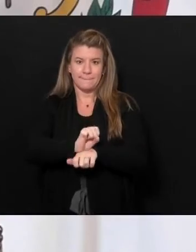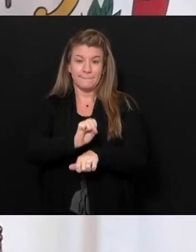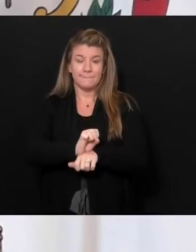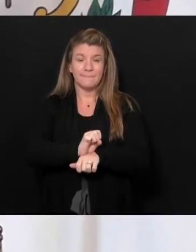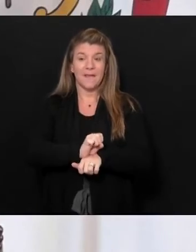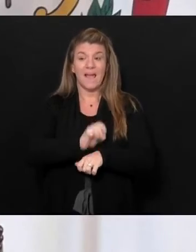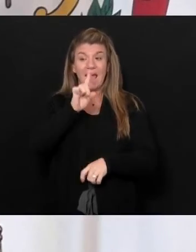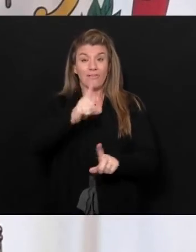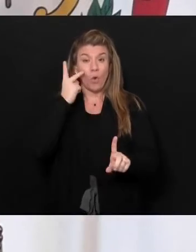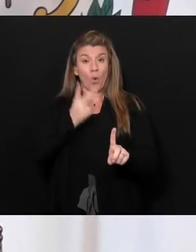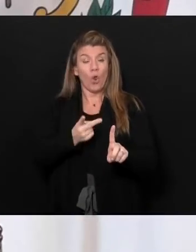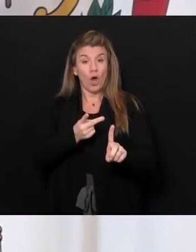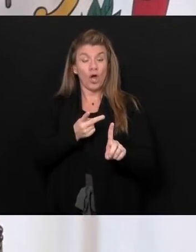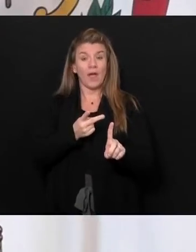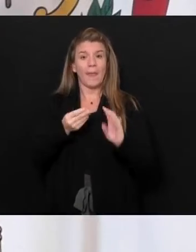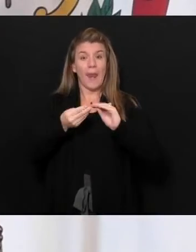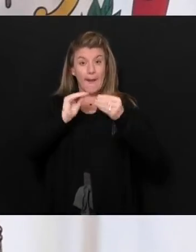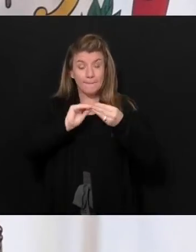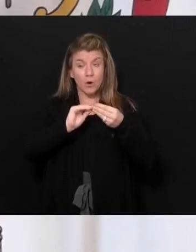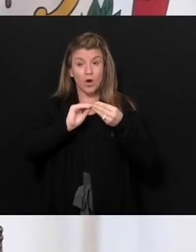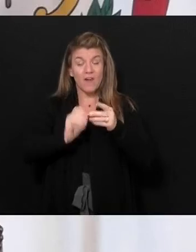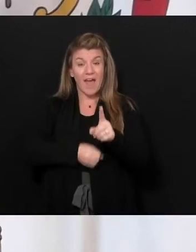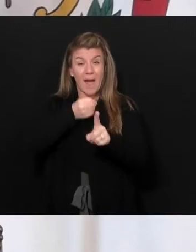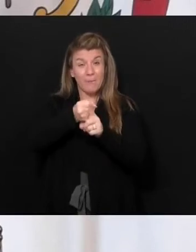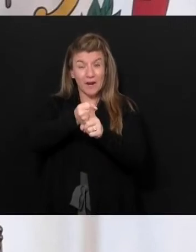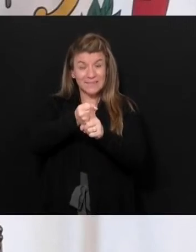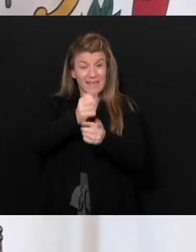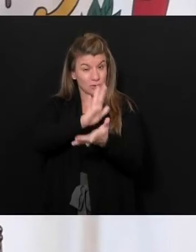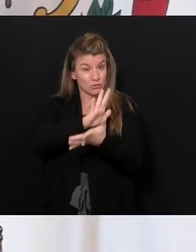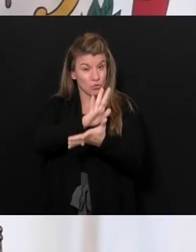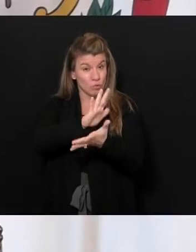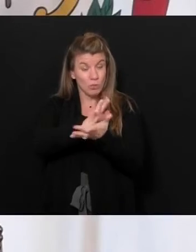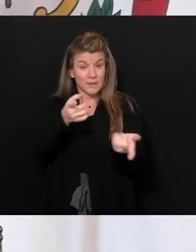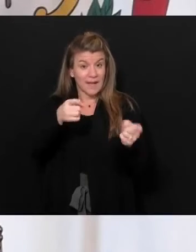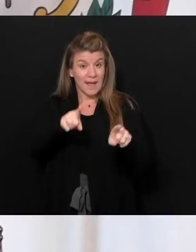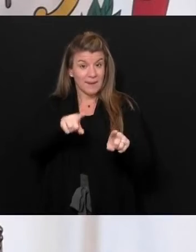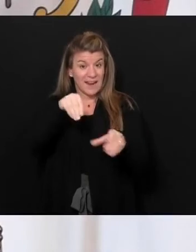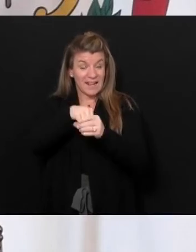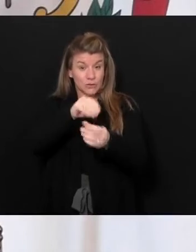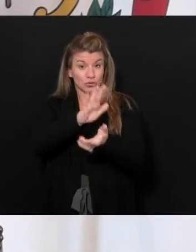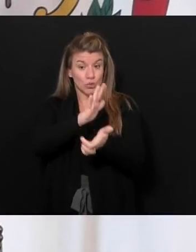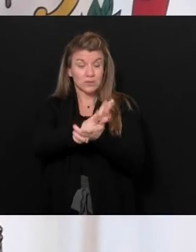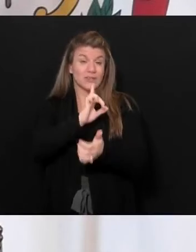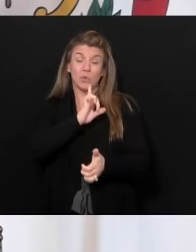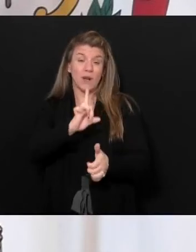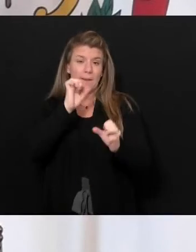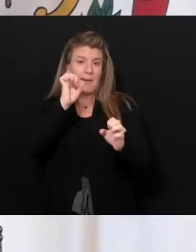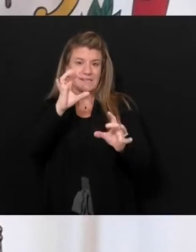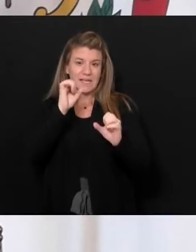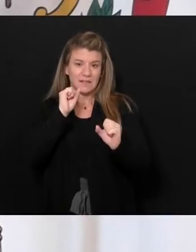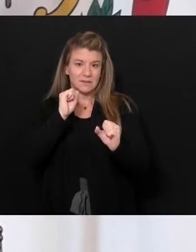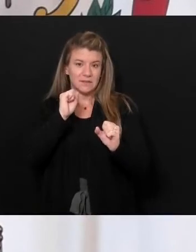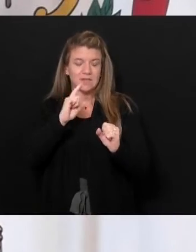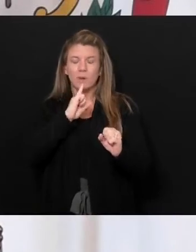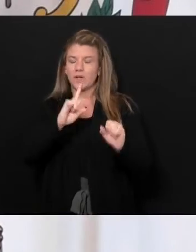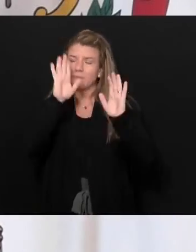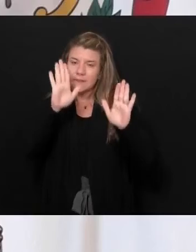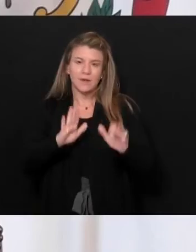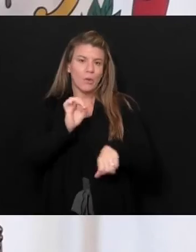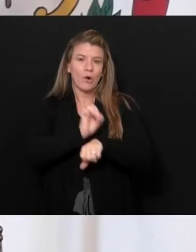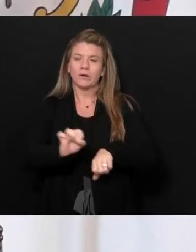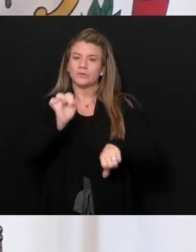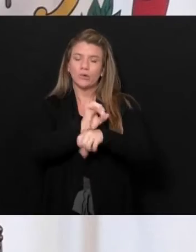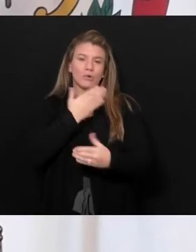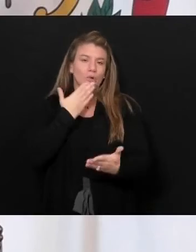you just look at the number of outbreaks in our schools and all the stuff that's happened there, it's amazing. It is really good.